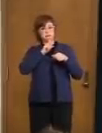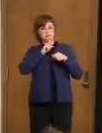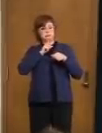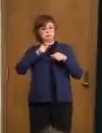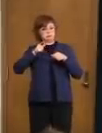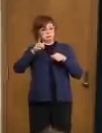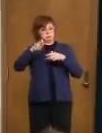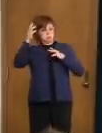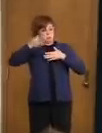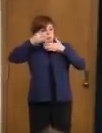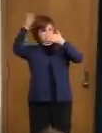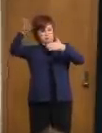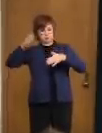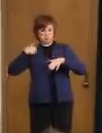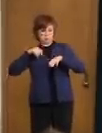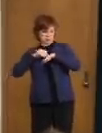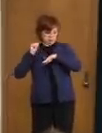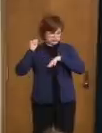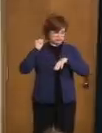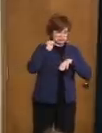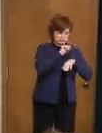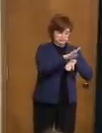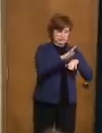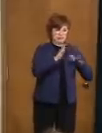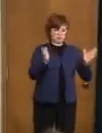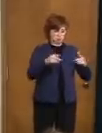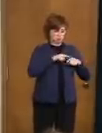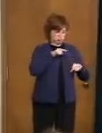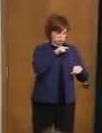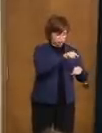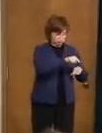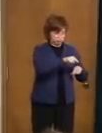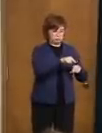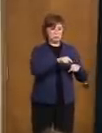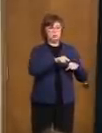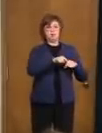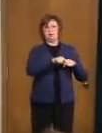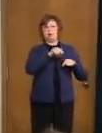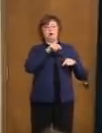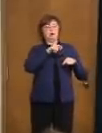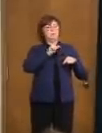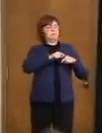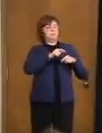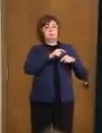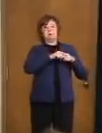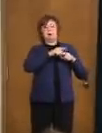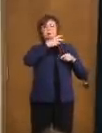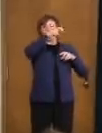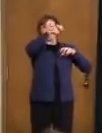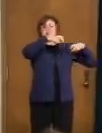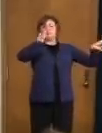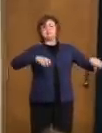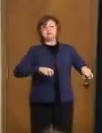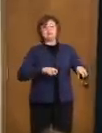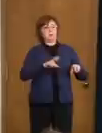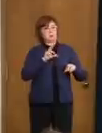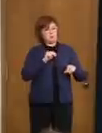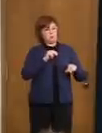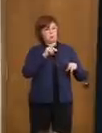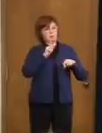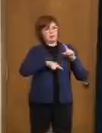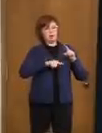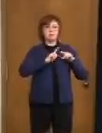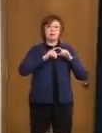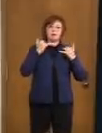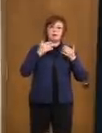moved again. That guidance has now changed. Pfizer vaccines can now be moved and administered at secondary locations,